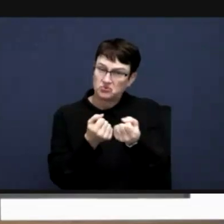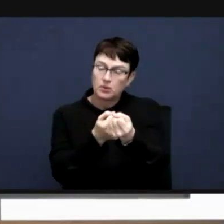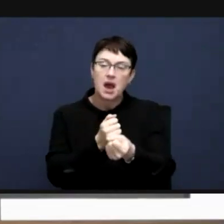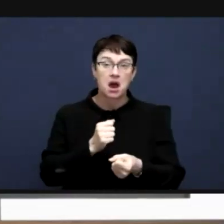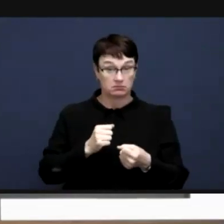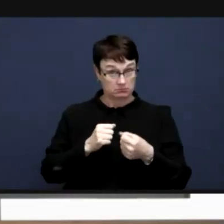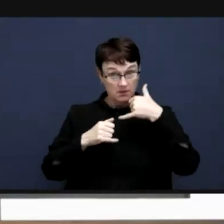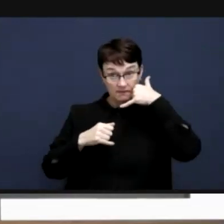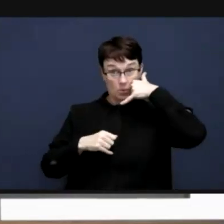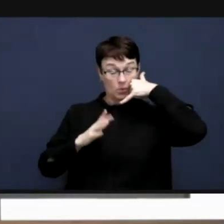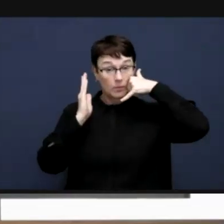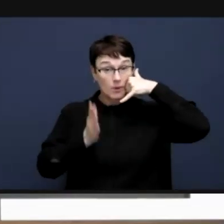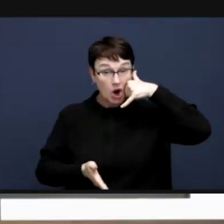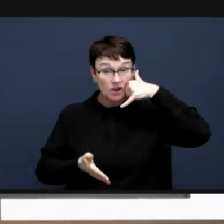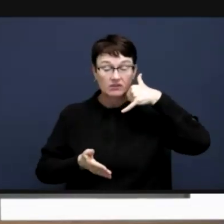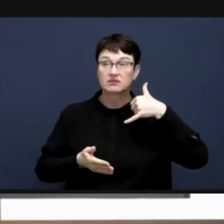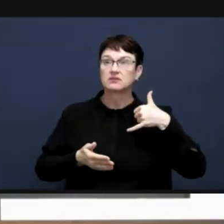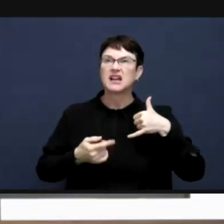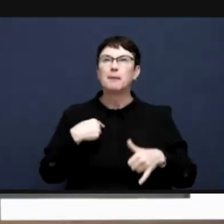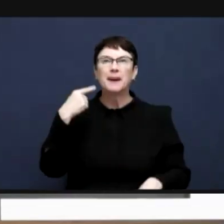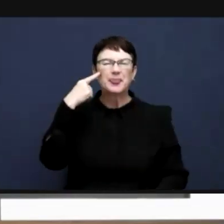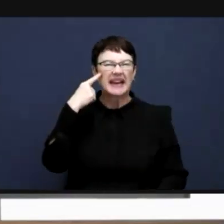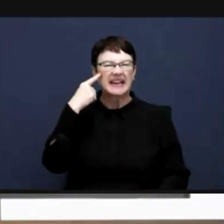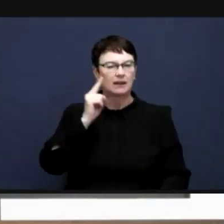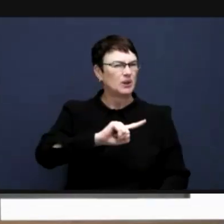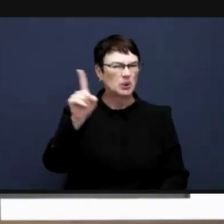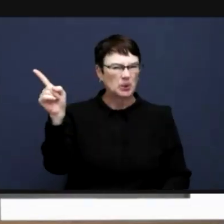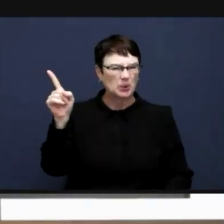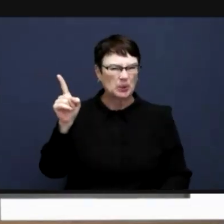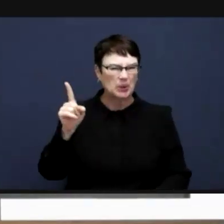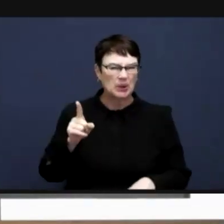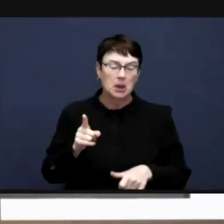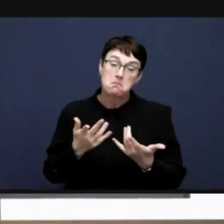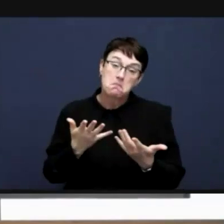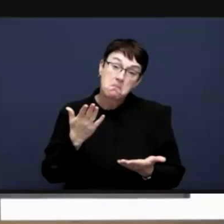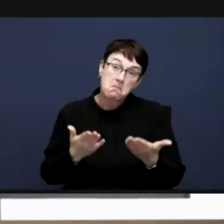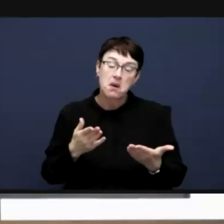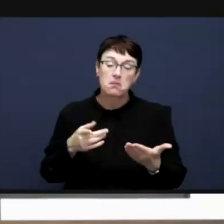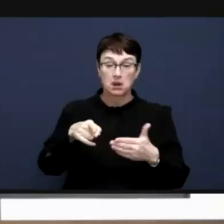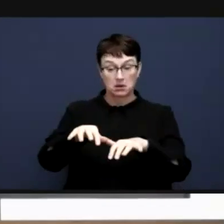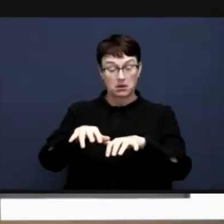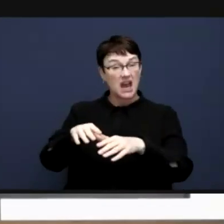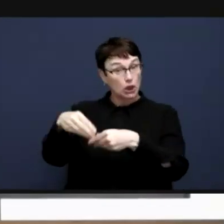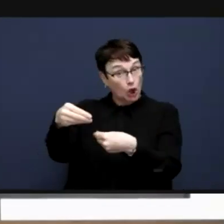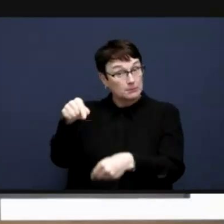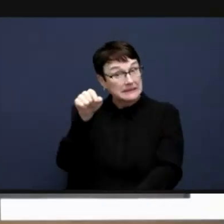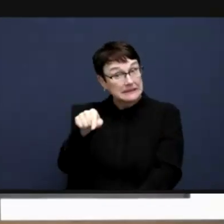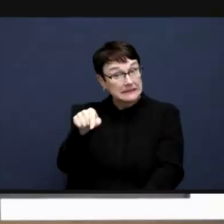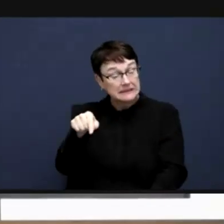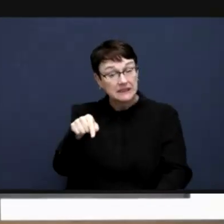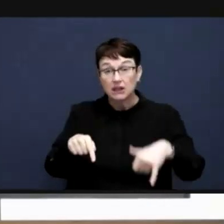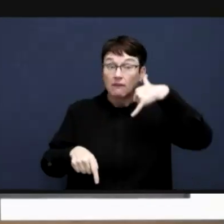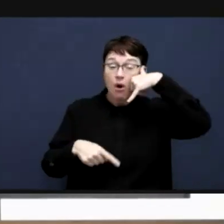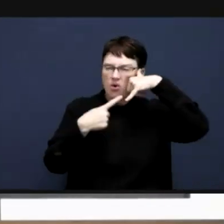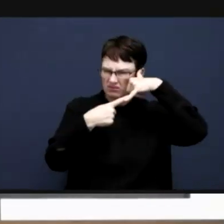a documentation? We would say not. Is a chat discussion support service documentation because it's written on the screen? It might